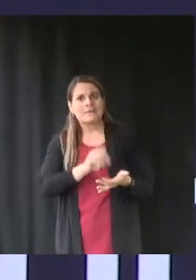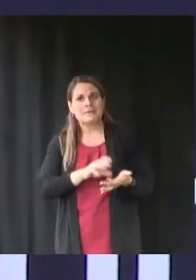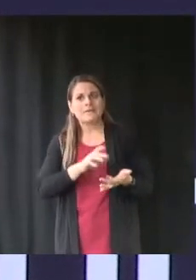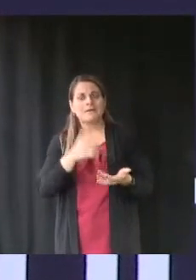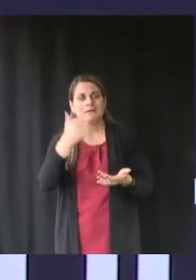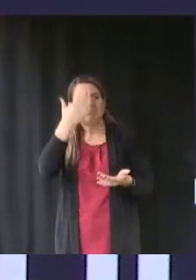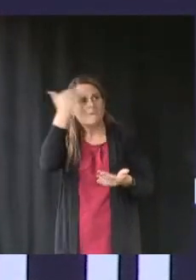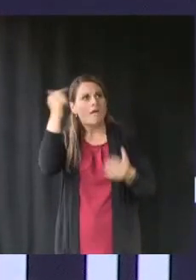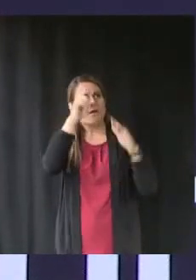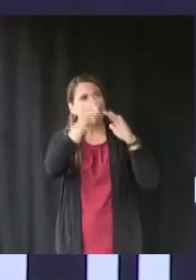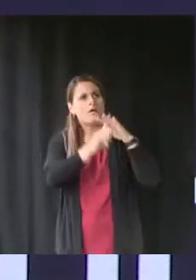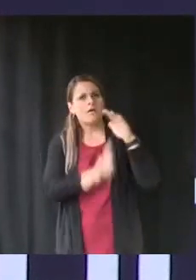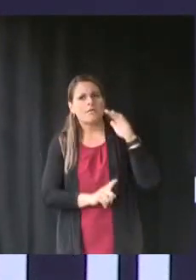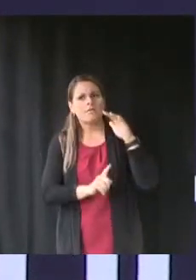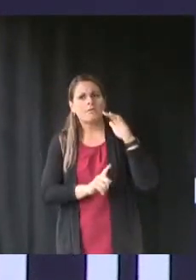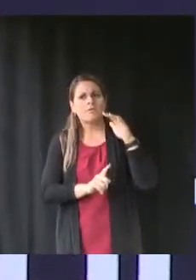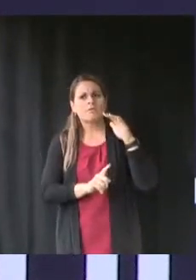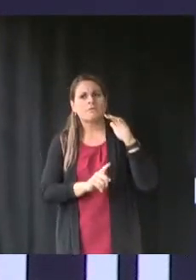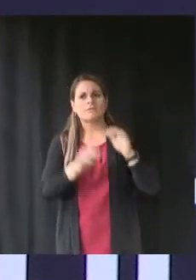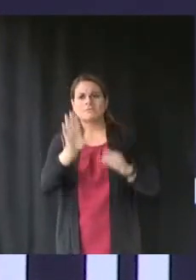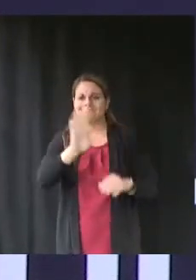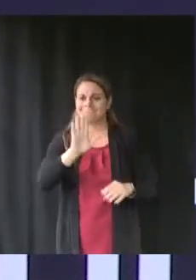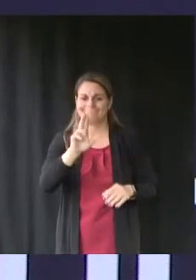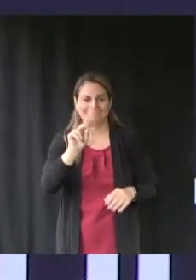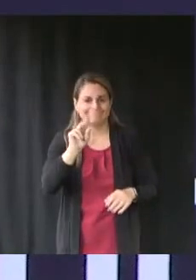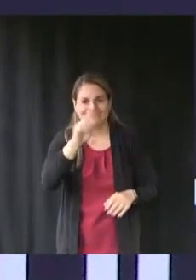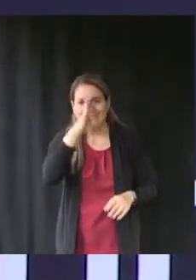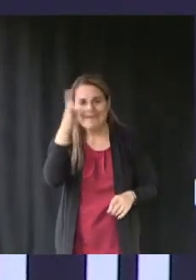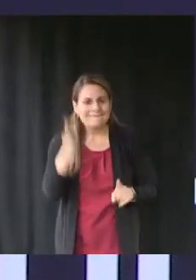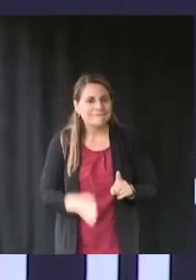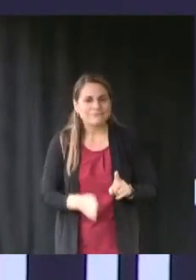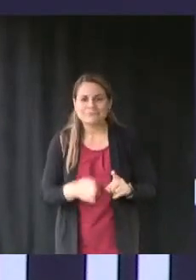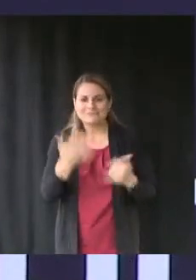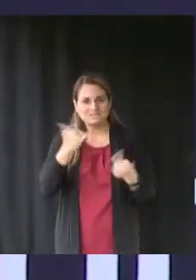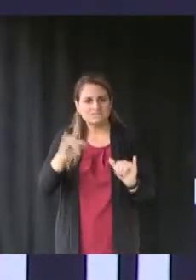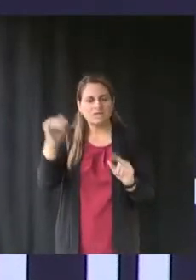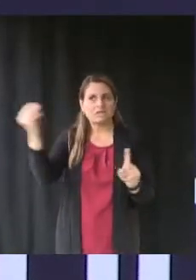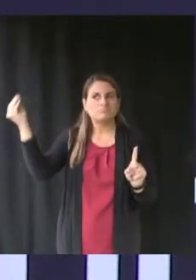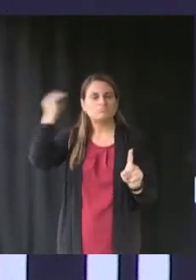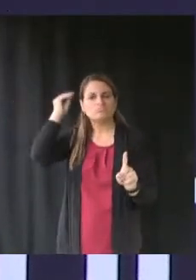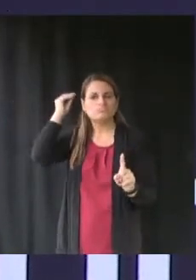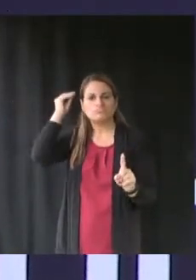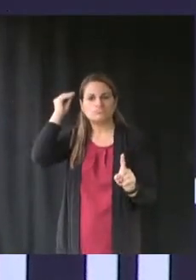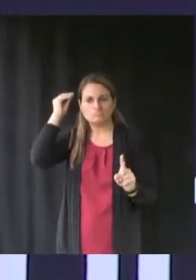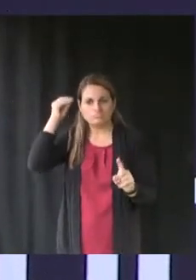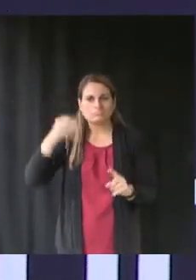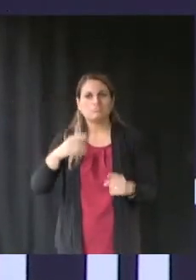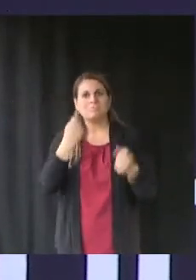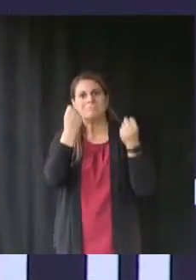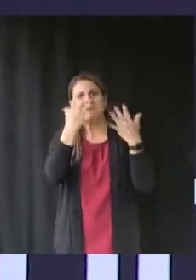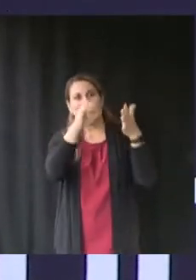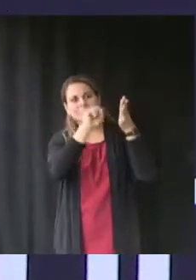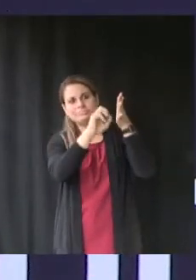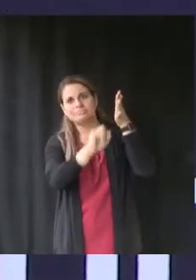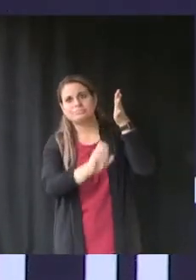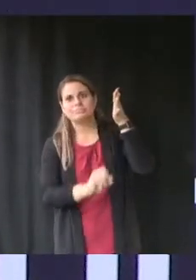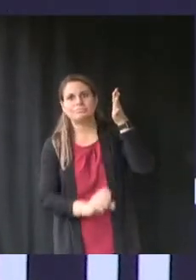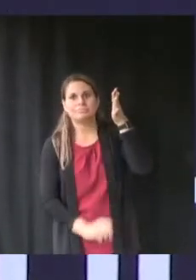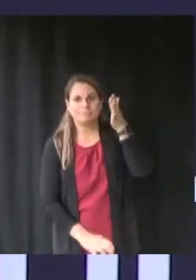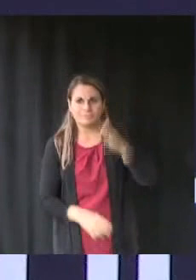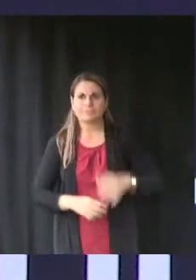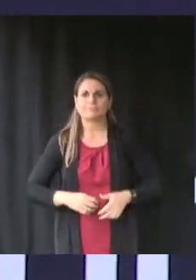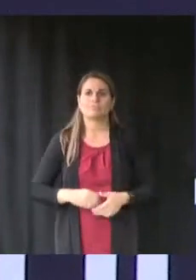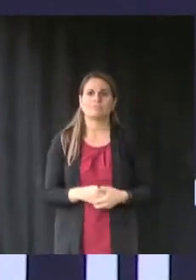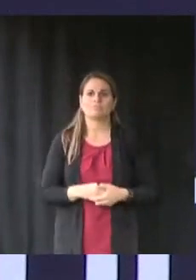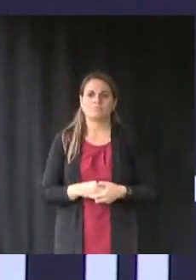forget that you've left them out as well. So it's a very dangerous process to go through. But I know gathered here with us today, I've met, in fact, saw them coming through the